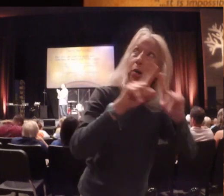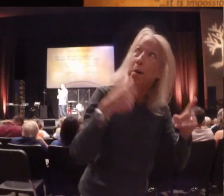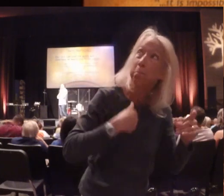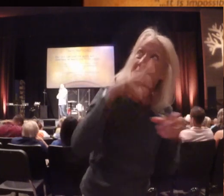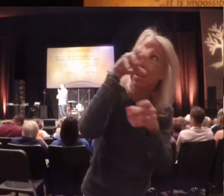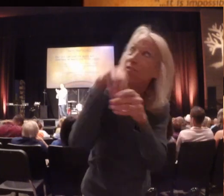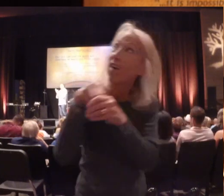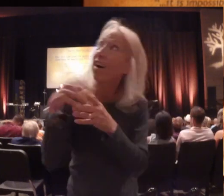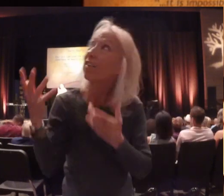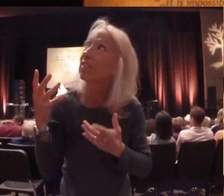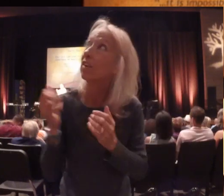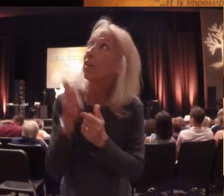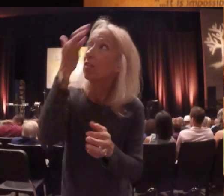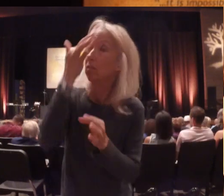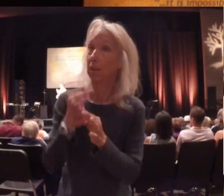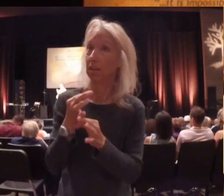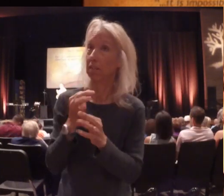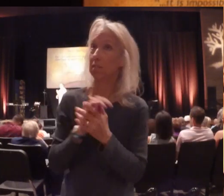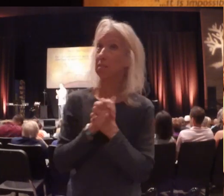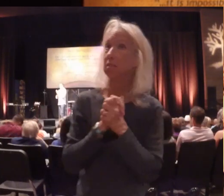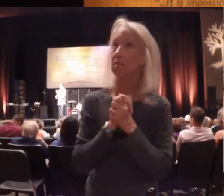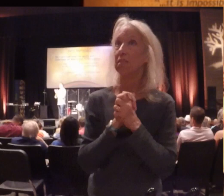in his miracles.